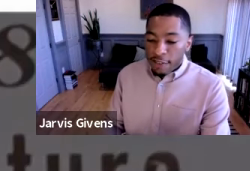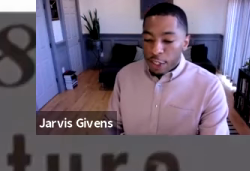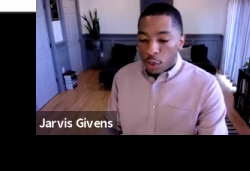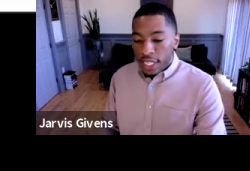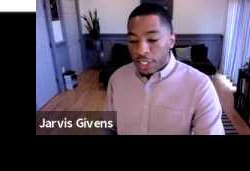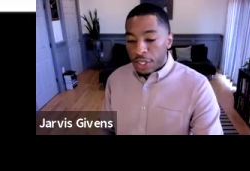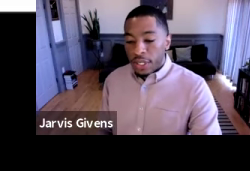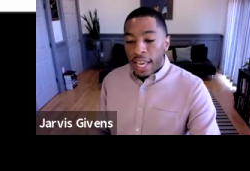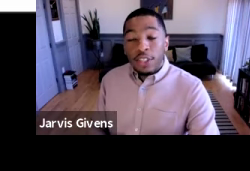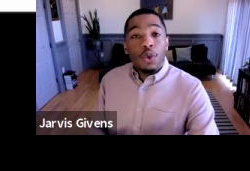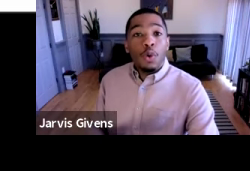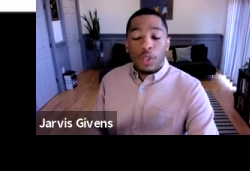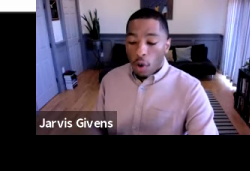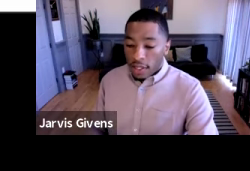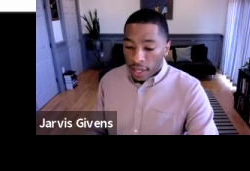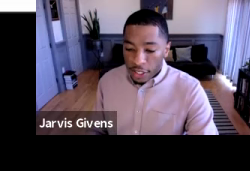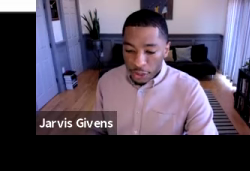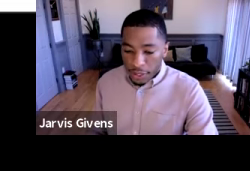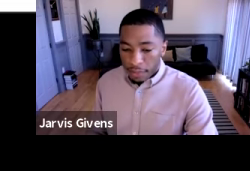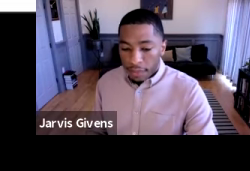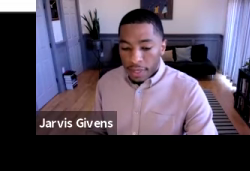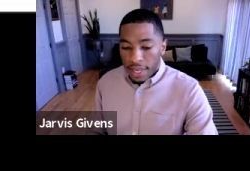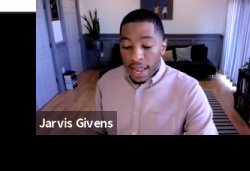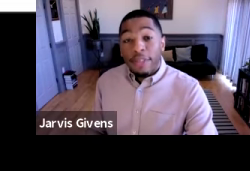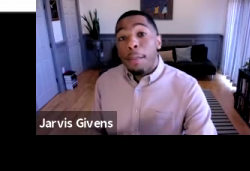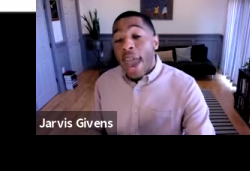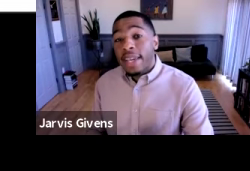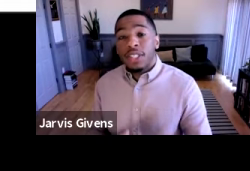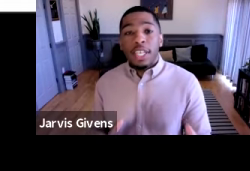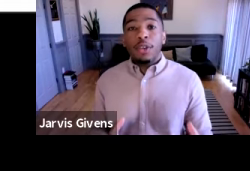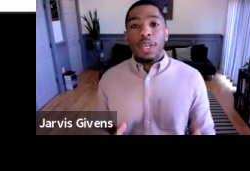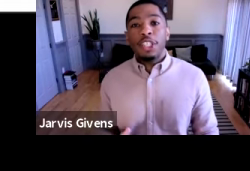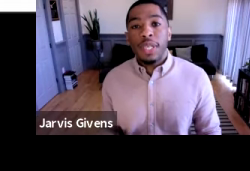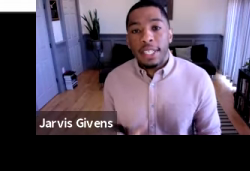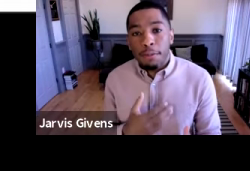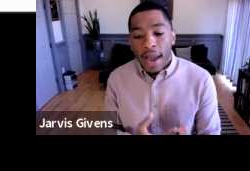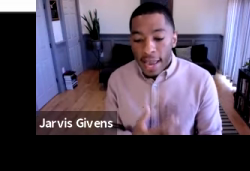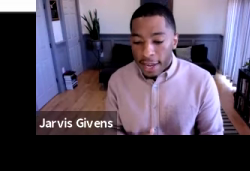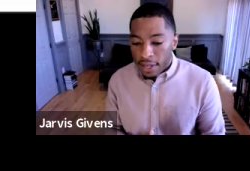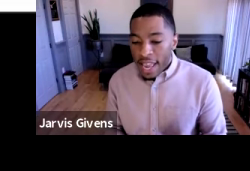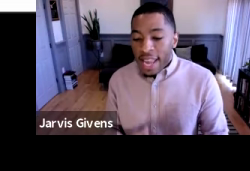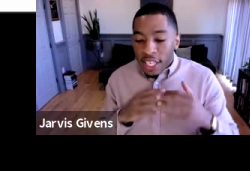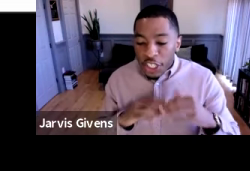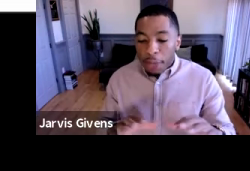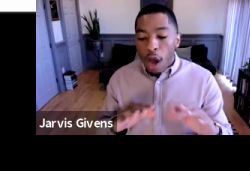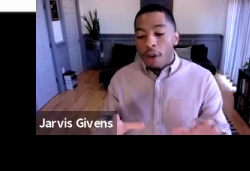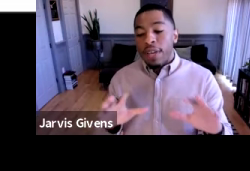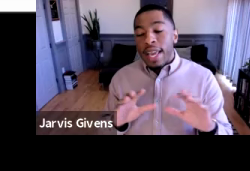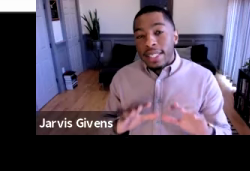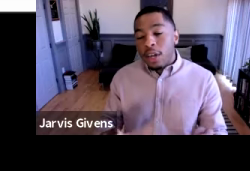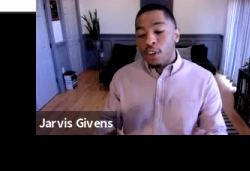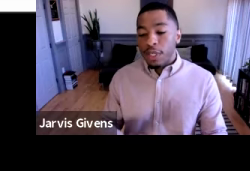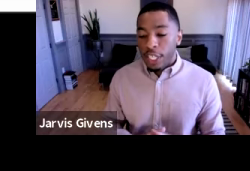to individual teachers in schools across the country. They packaged Negro history kits by hand, and they shipped